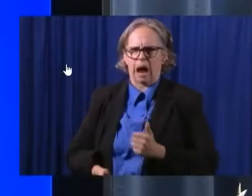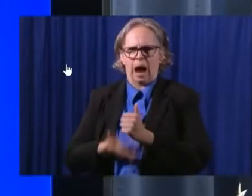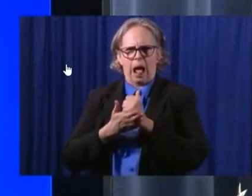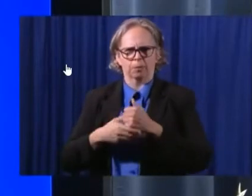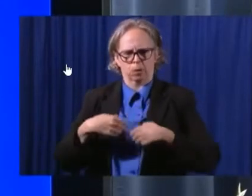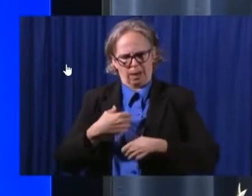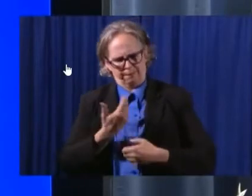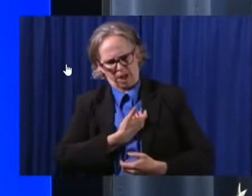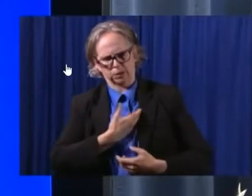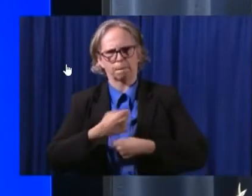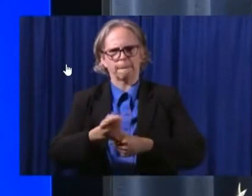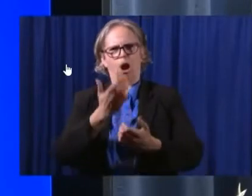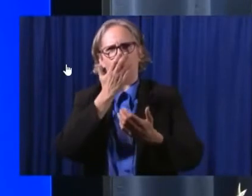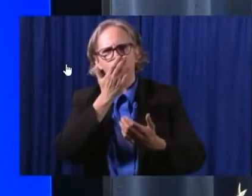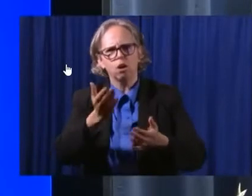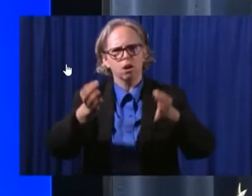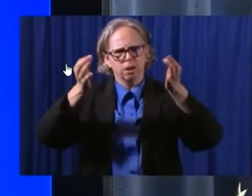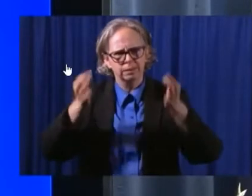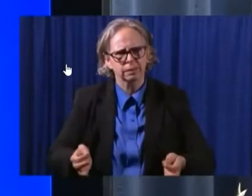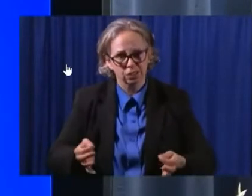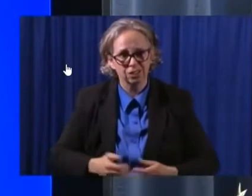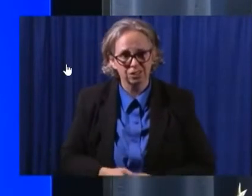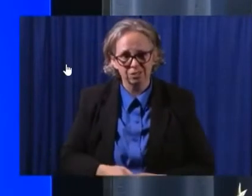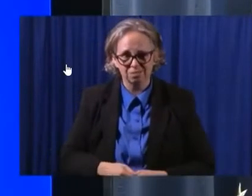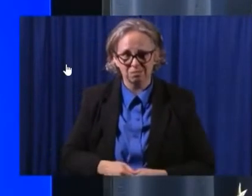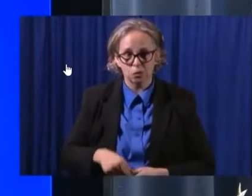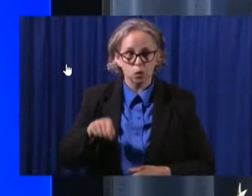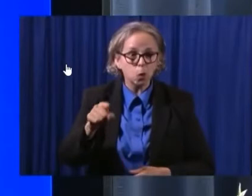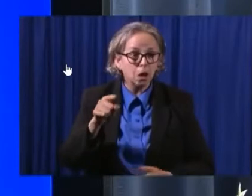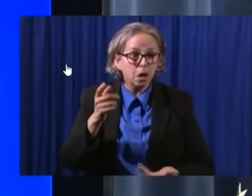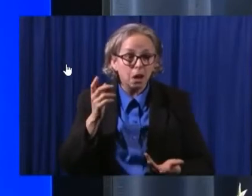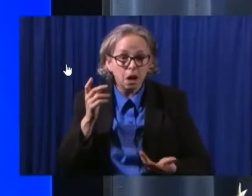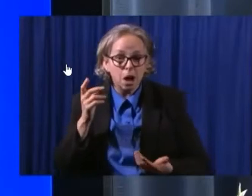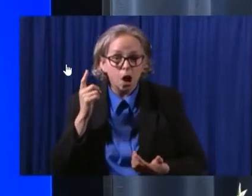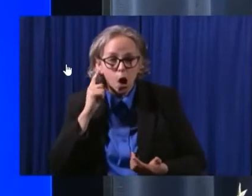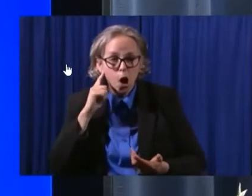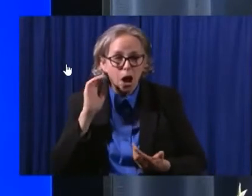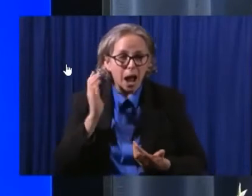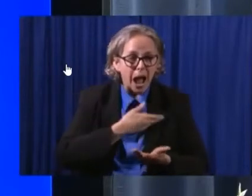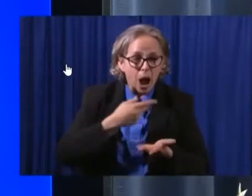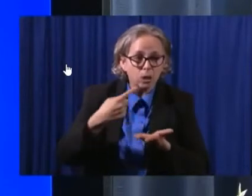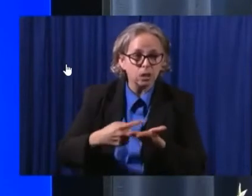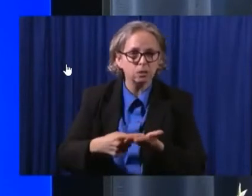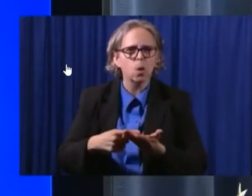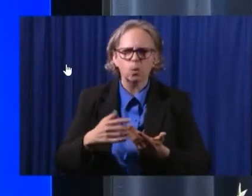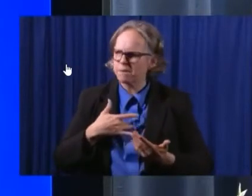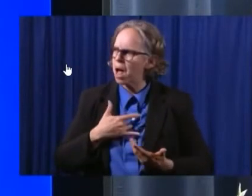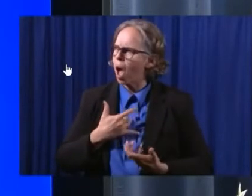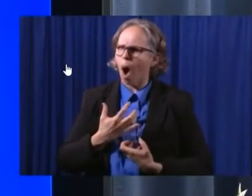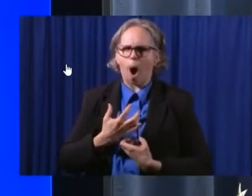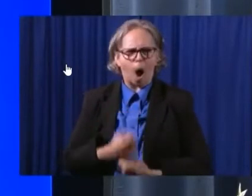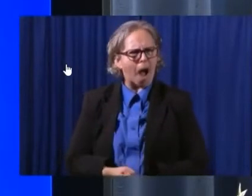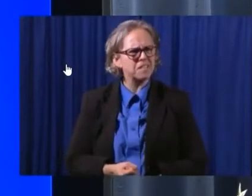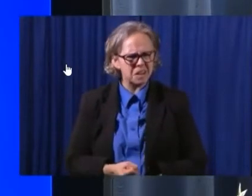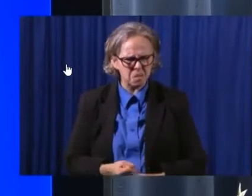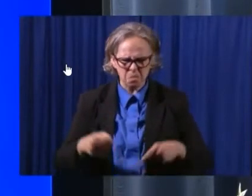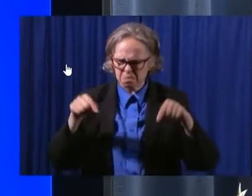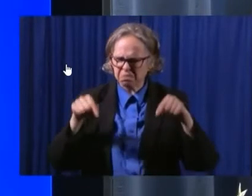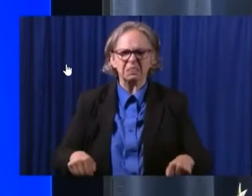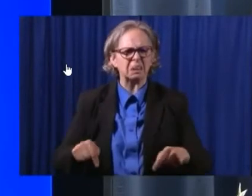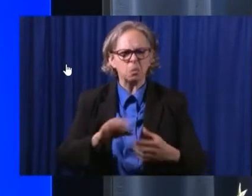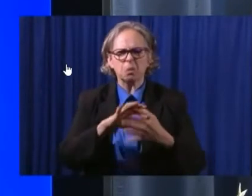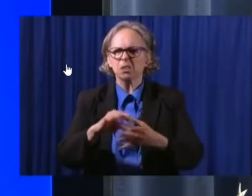you could have been on those calls, you would have had a great deal of confidence about what's going on in regard to education in Ohio.